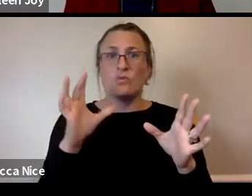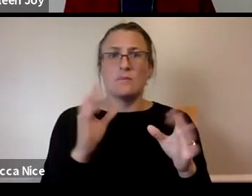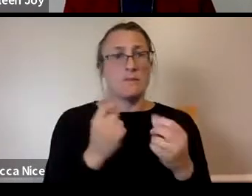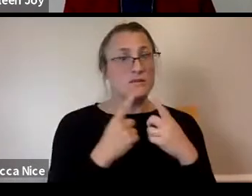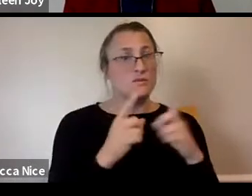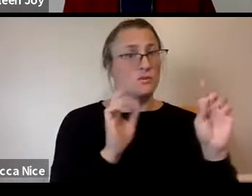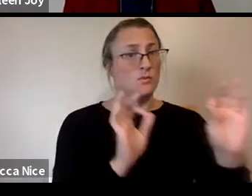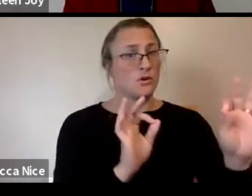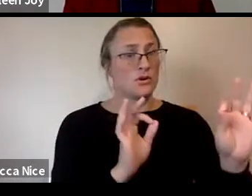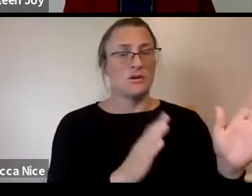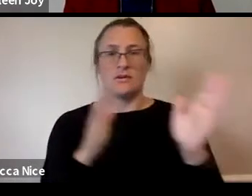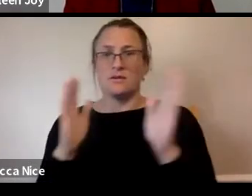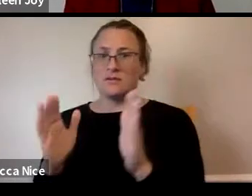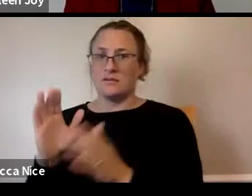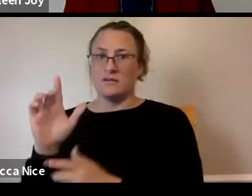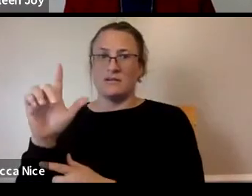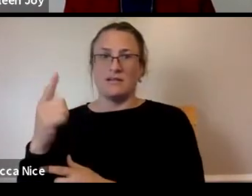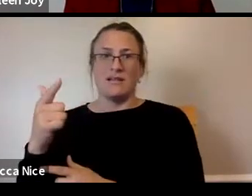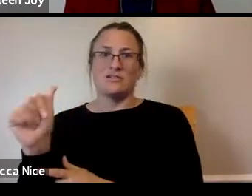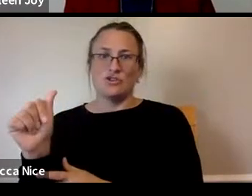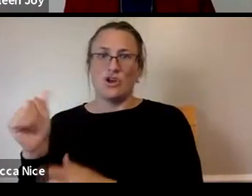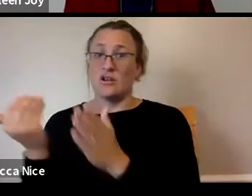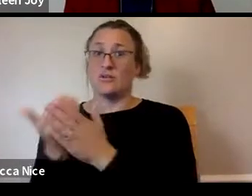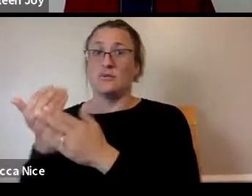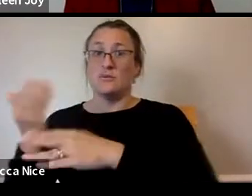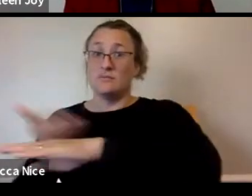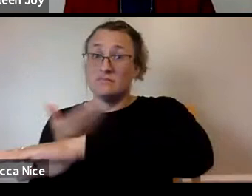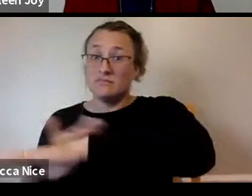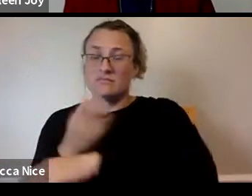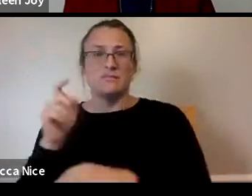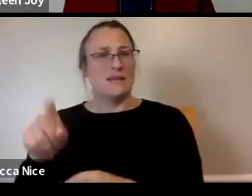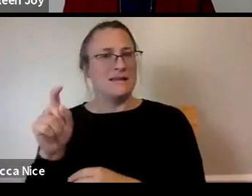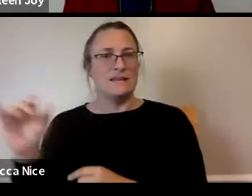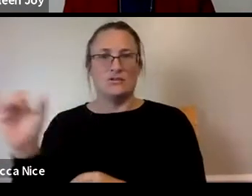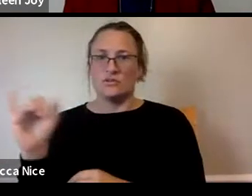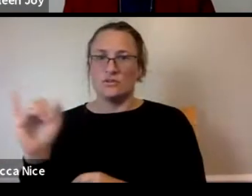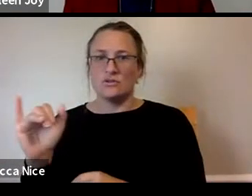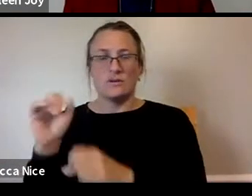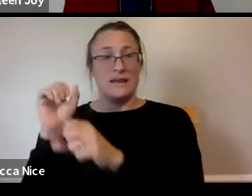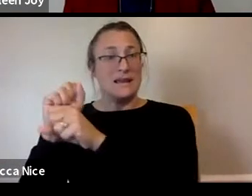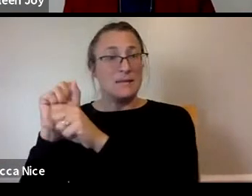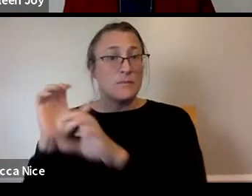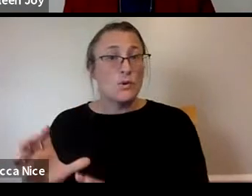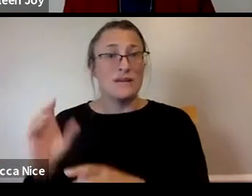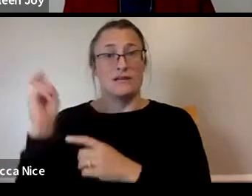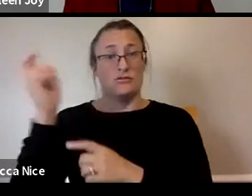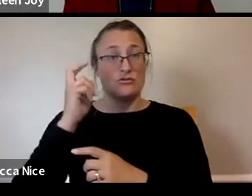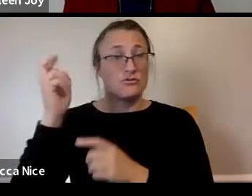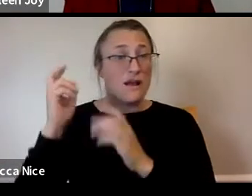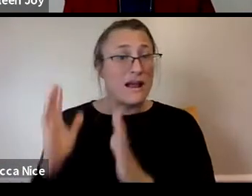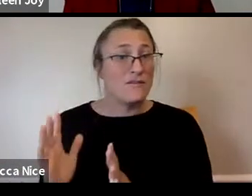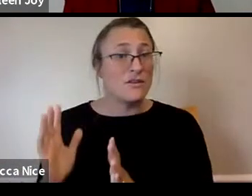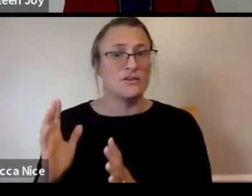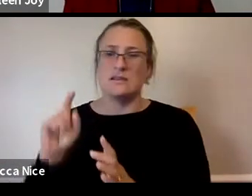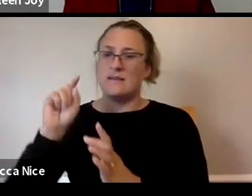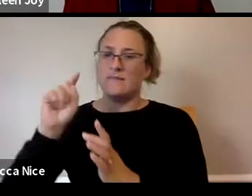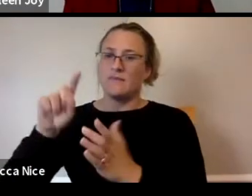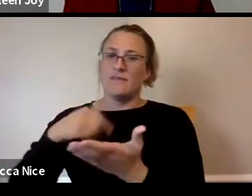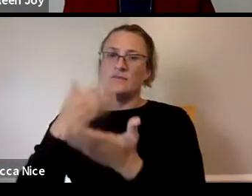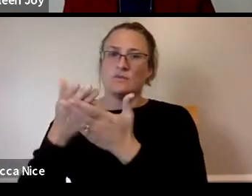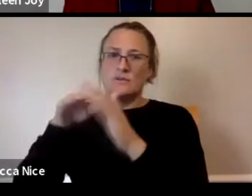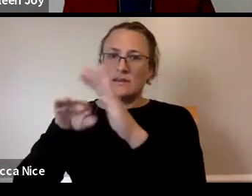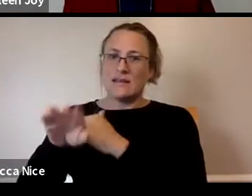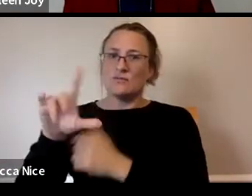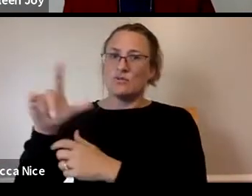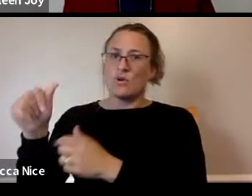needs this also. They must have a way for the employees and the travelers to get to LaGuardia without